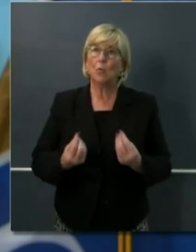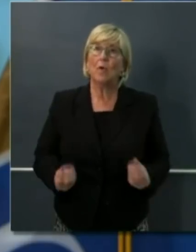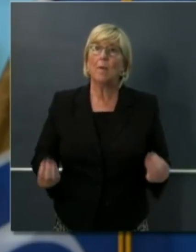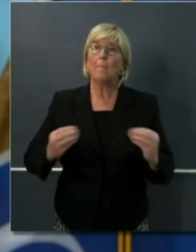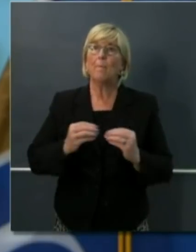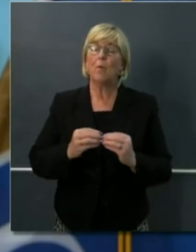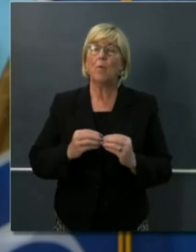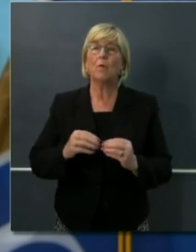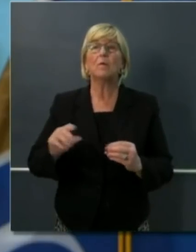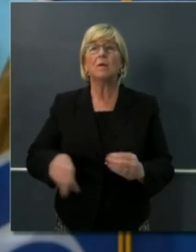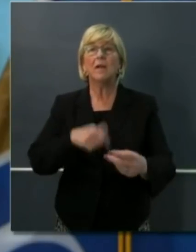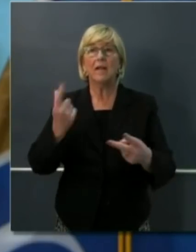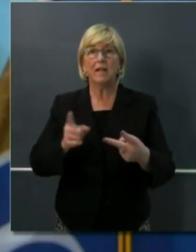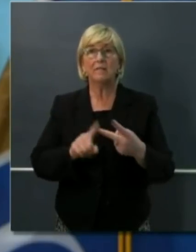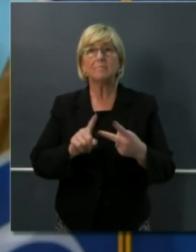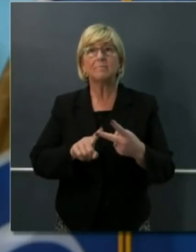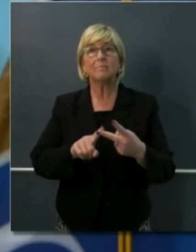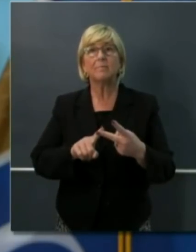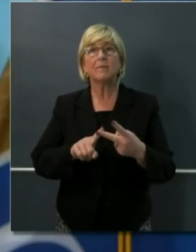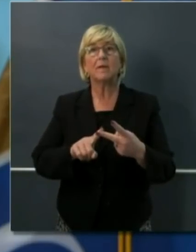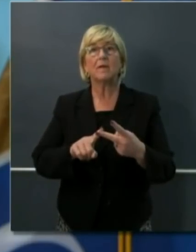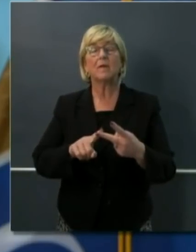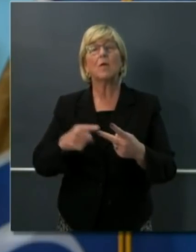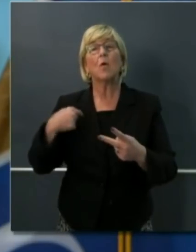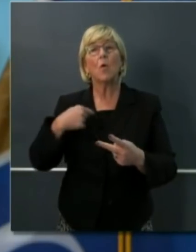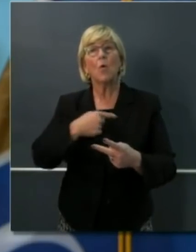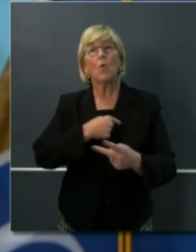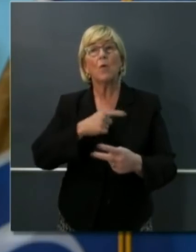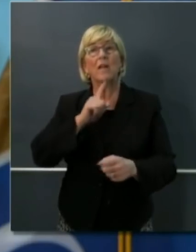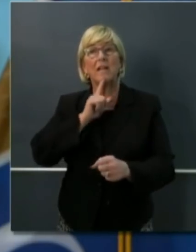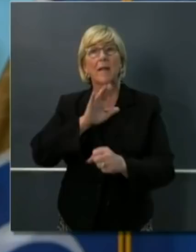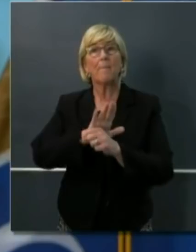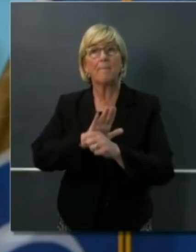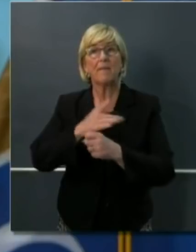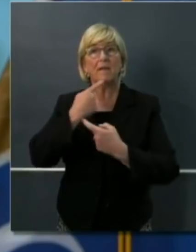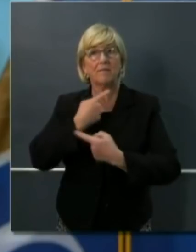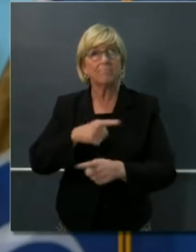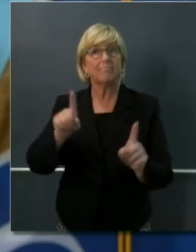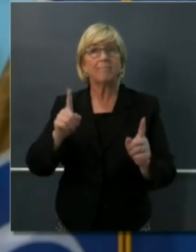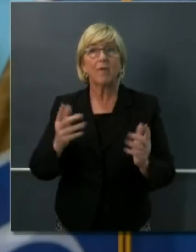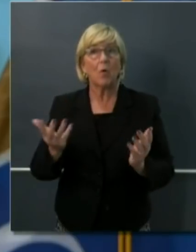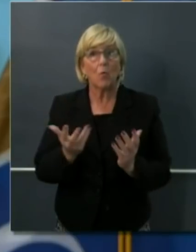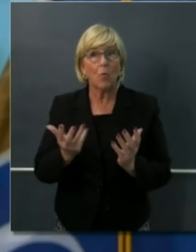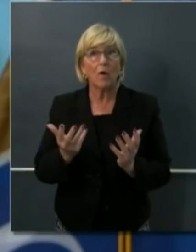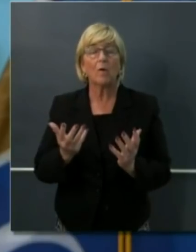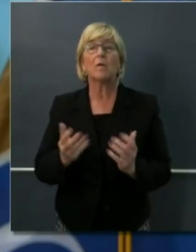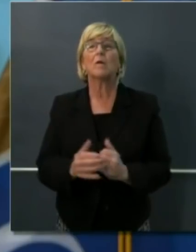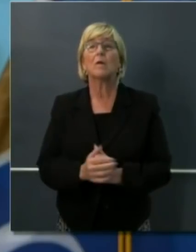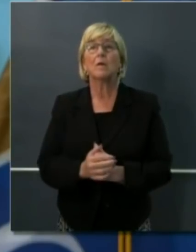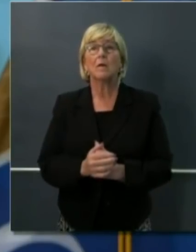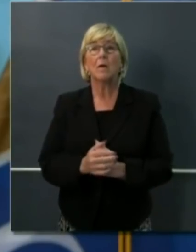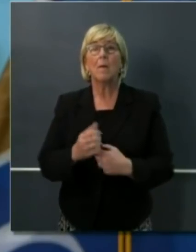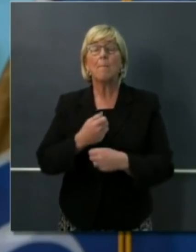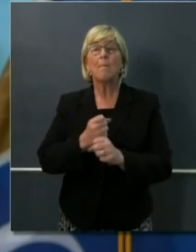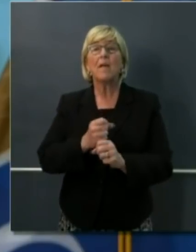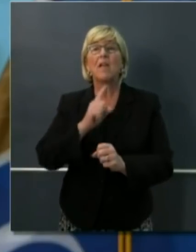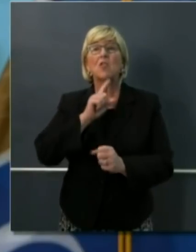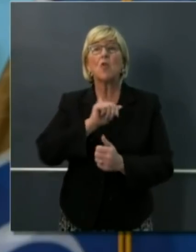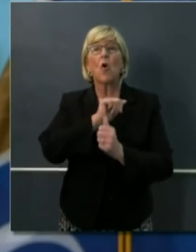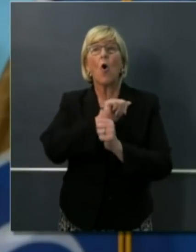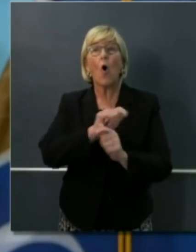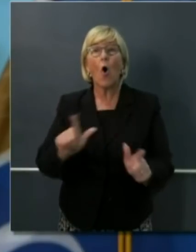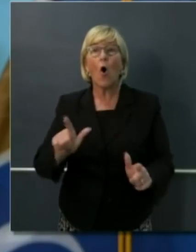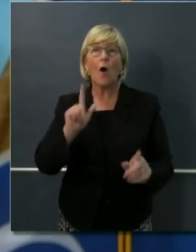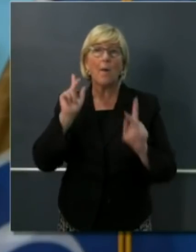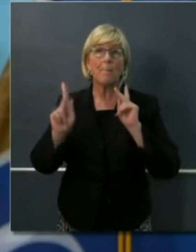a second commitment that we are making public today to do more, and that's a commitment to make sure all